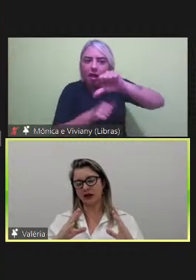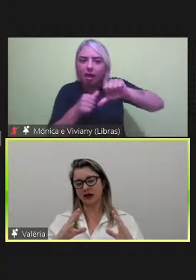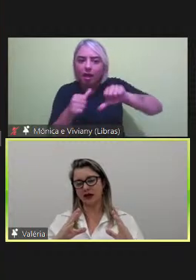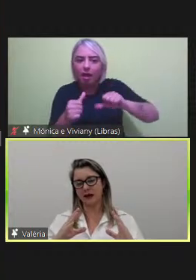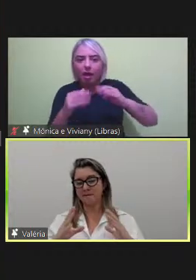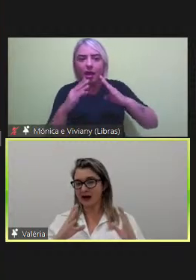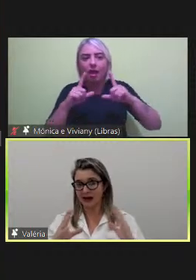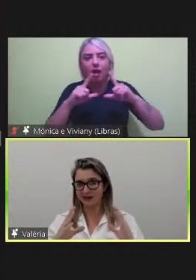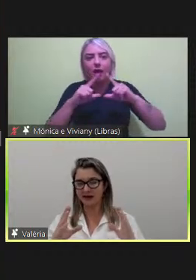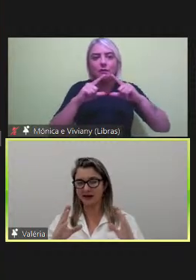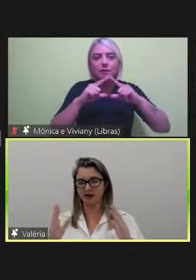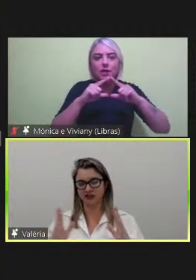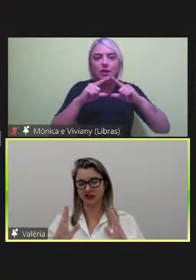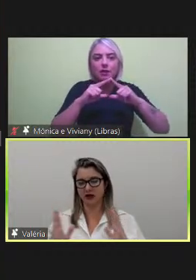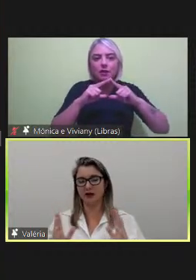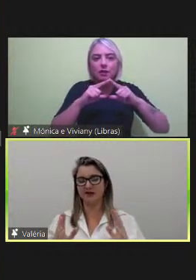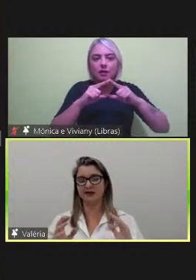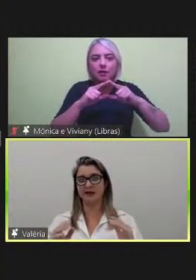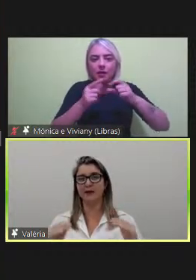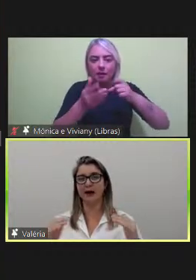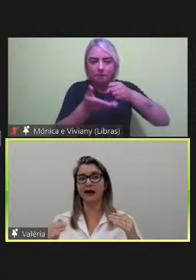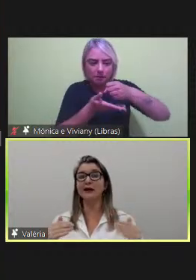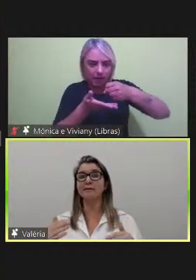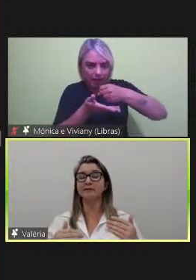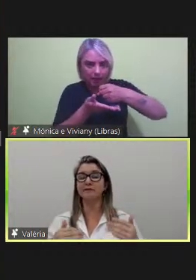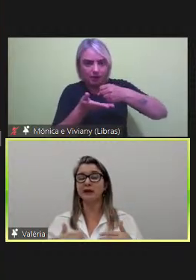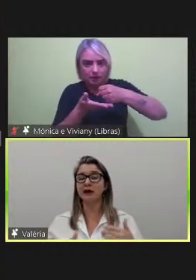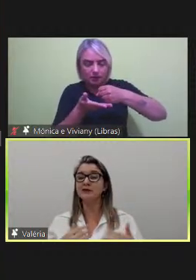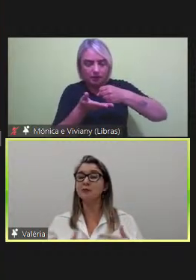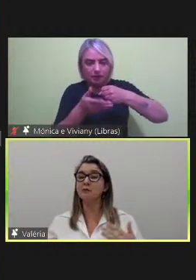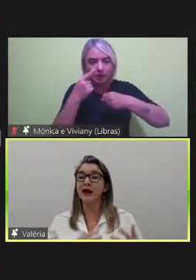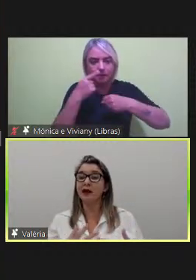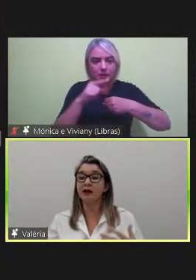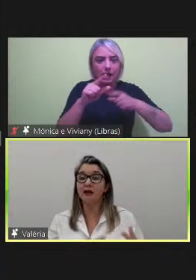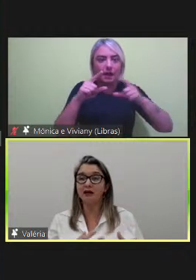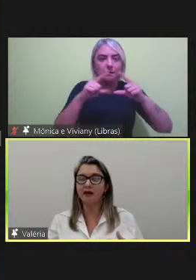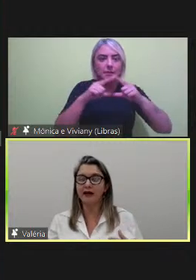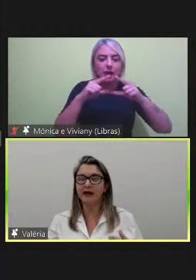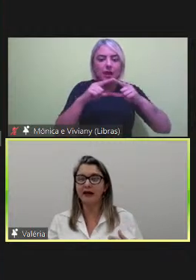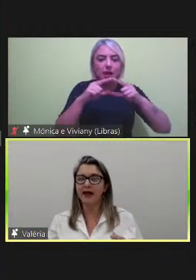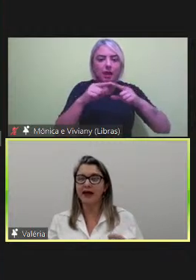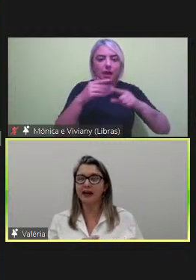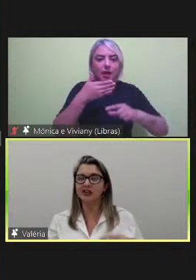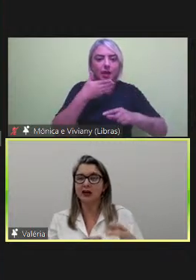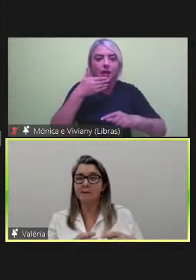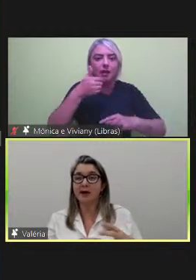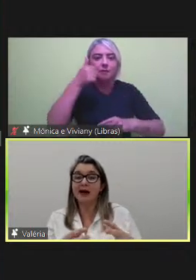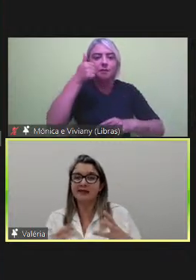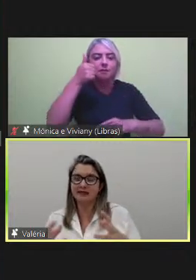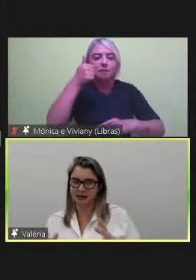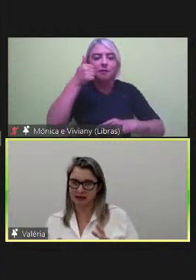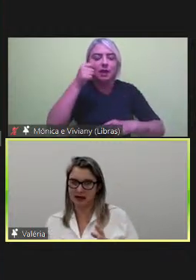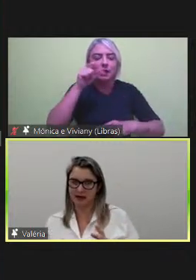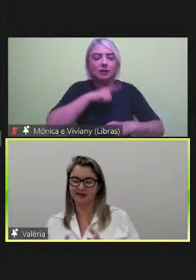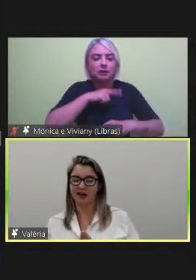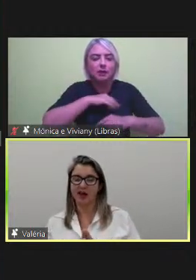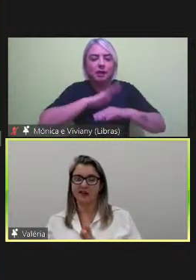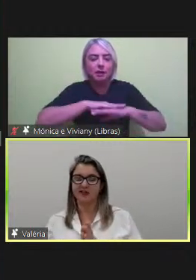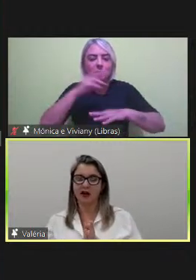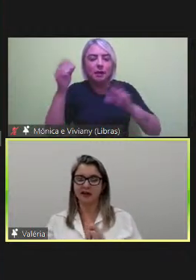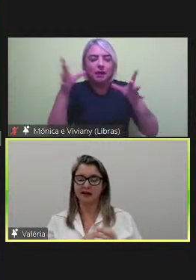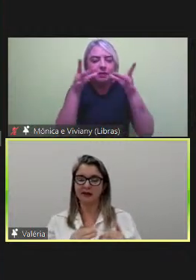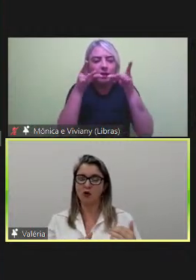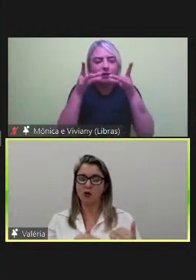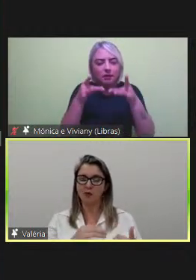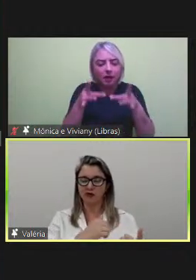change of this pyramid, basic pyramid, let's say, to that other one that is better. It